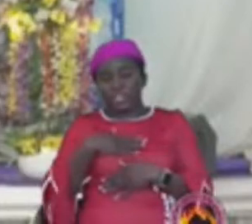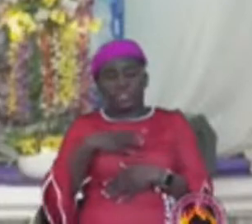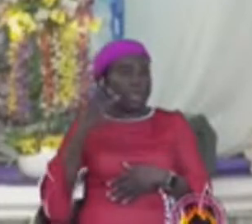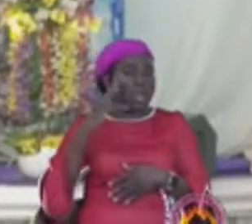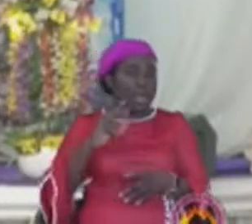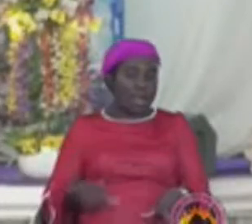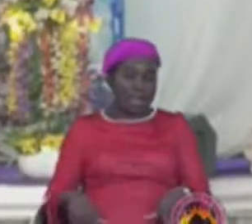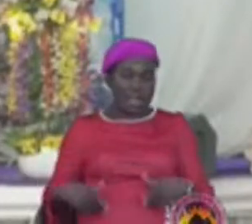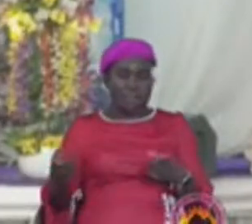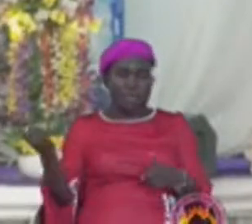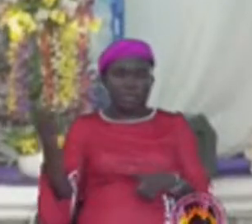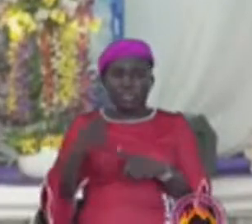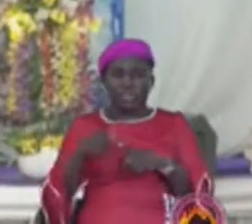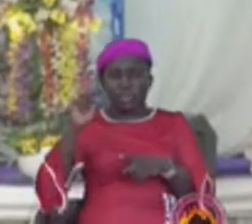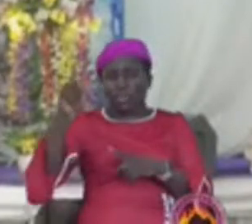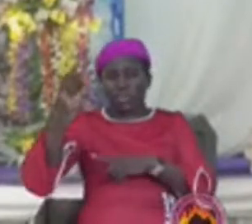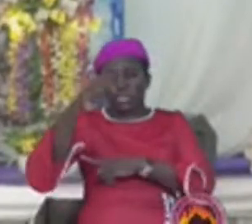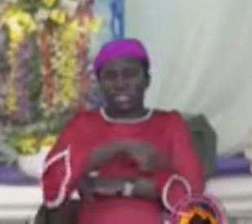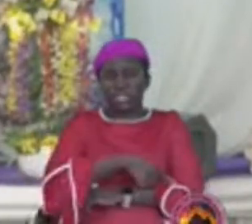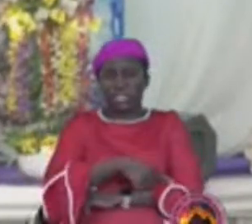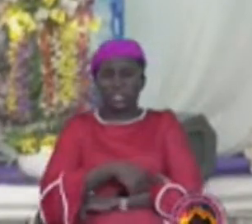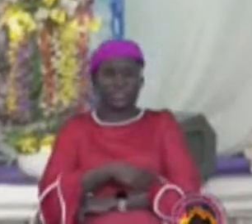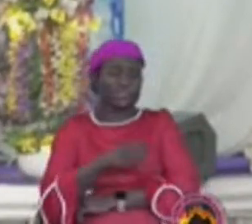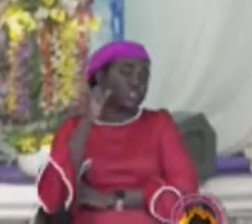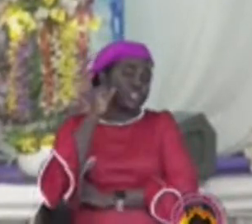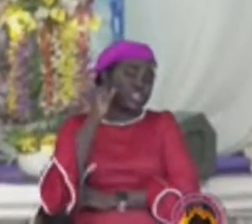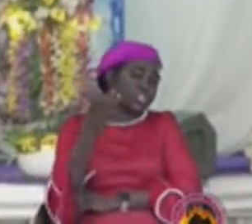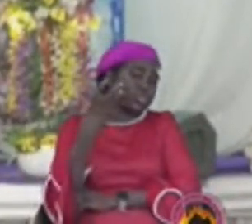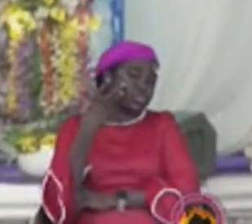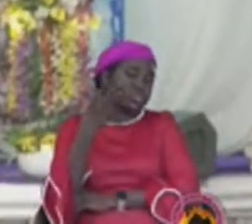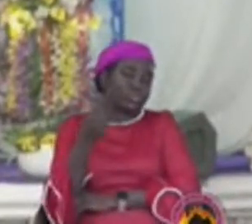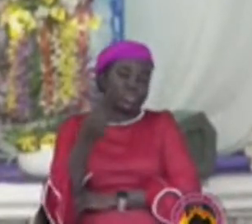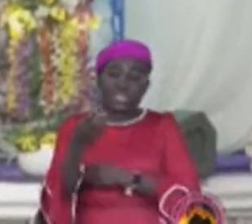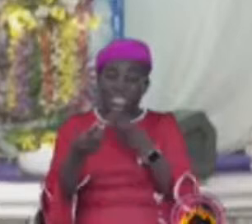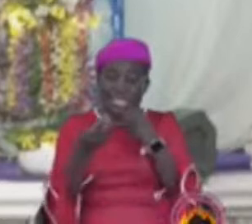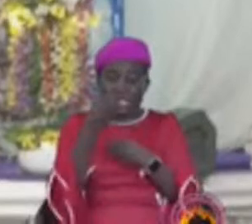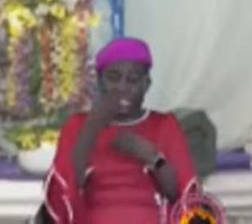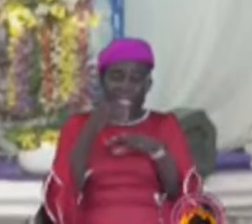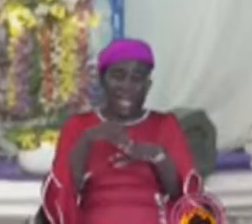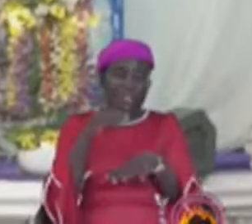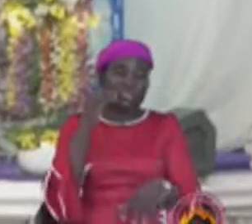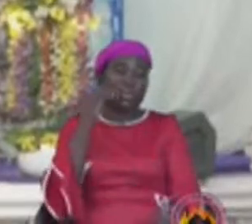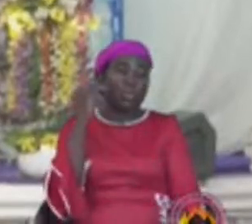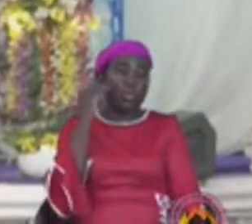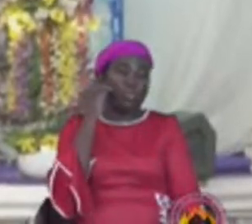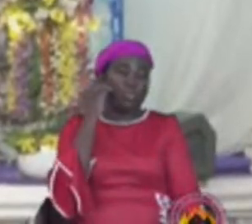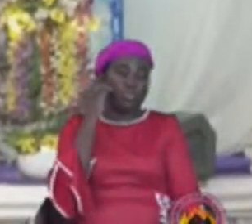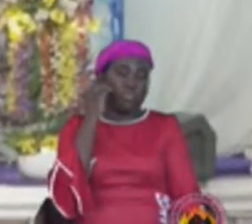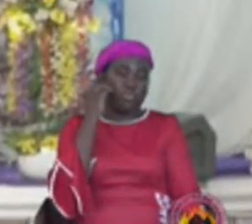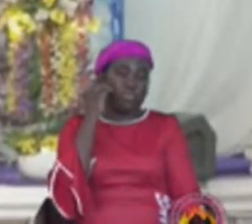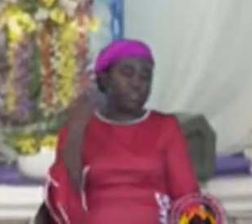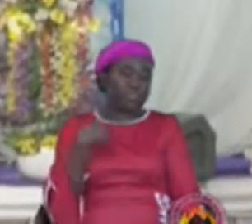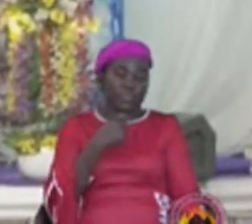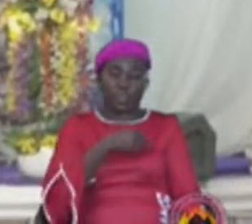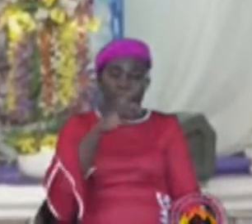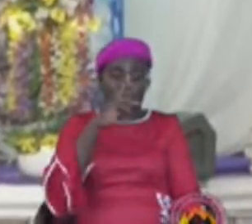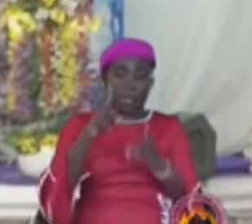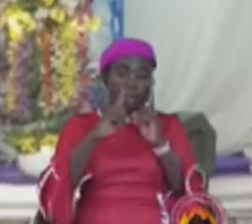Until one day, she was eating at home. We're talking about stop them before they stop